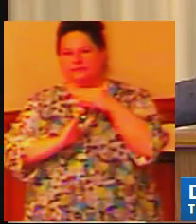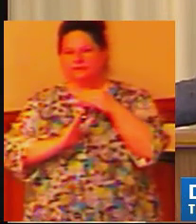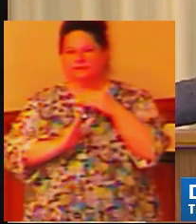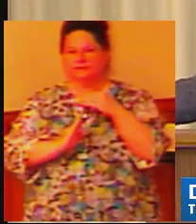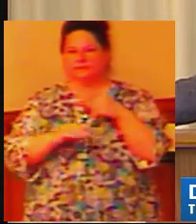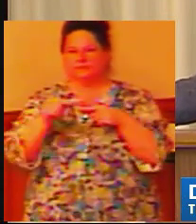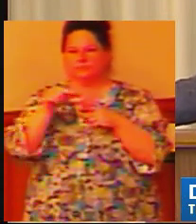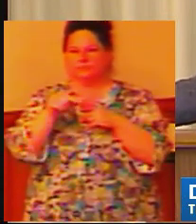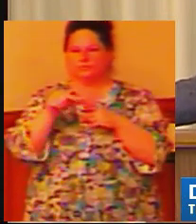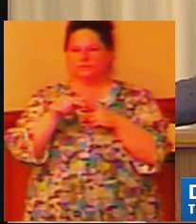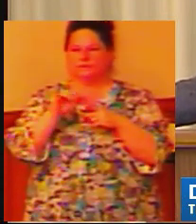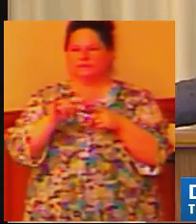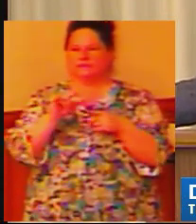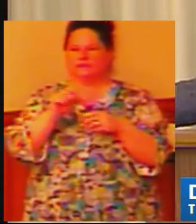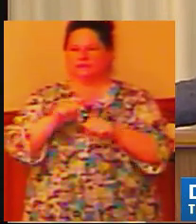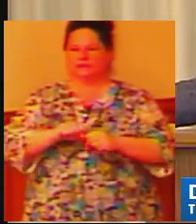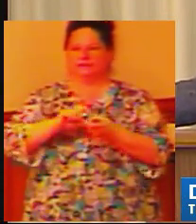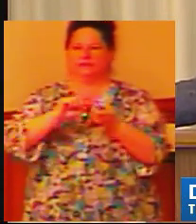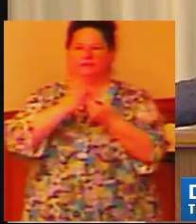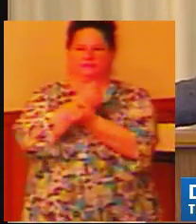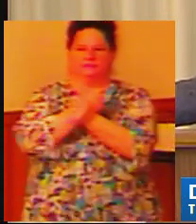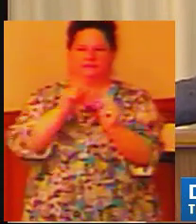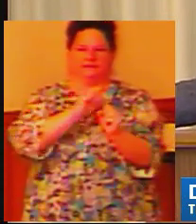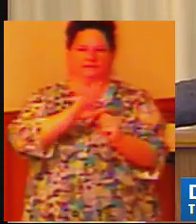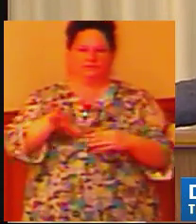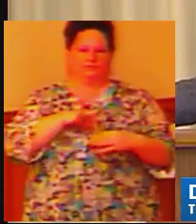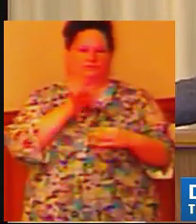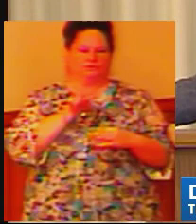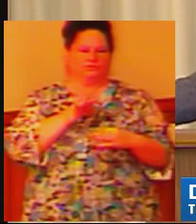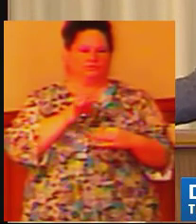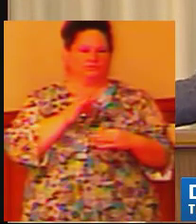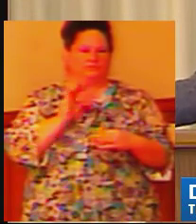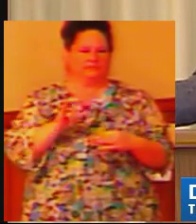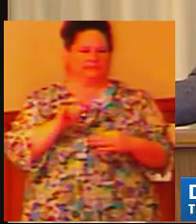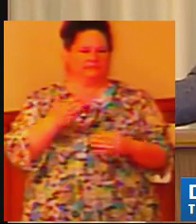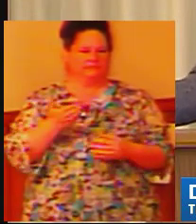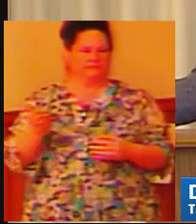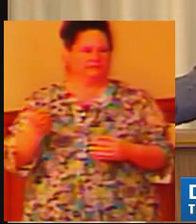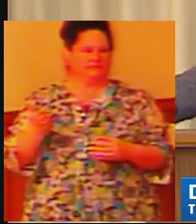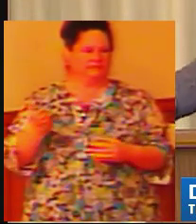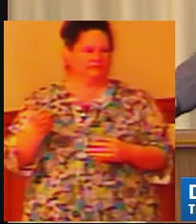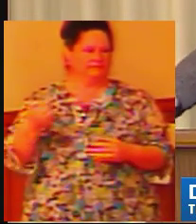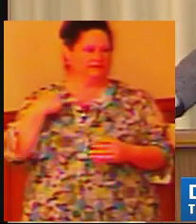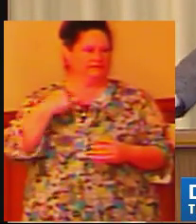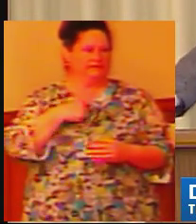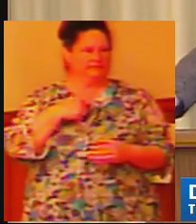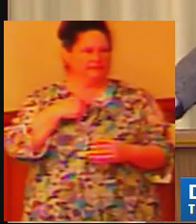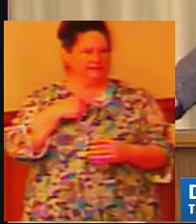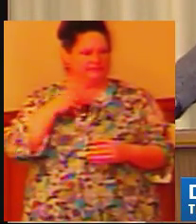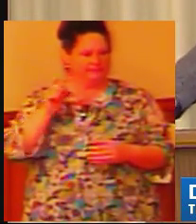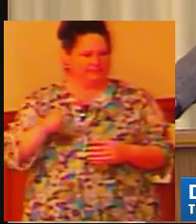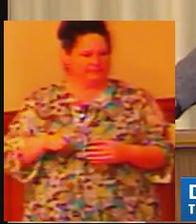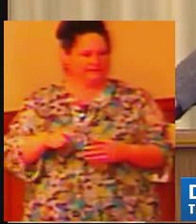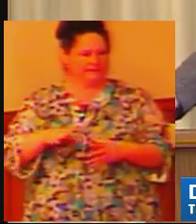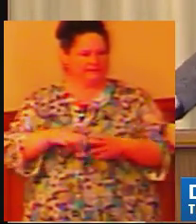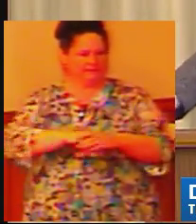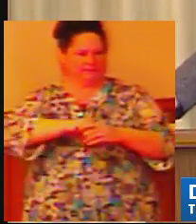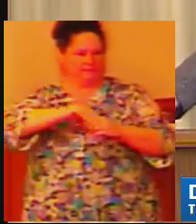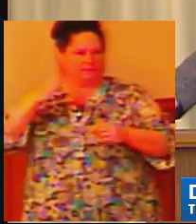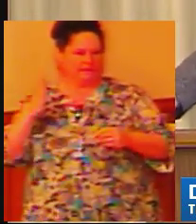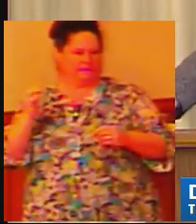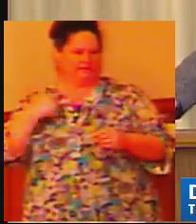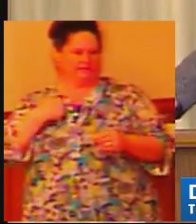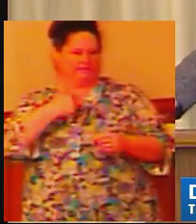engrafted word, which is able to save your souls. So that's the thing. We have to pull out of